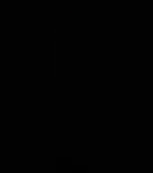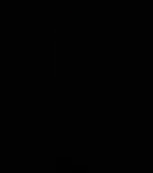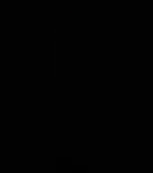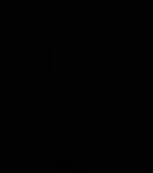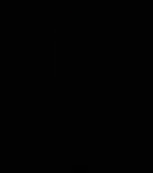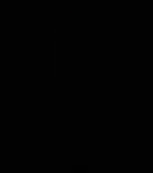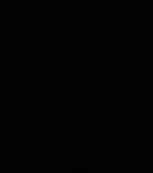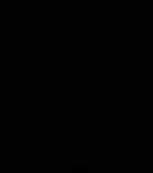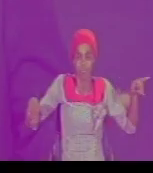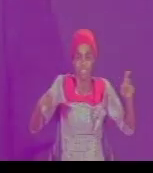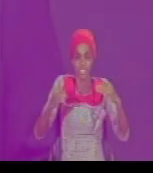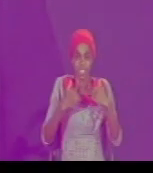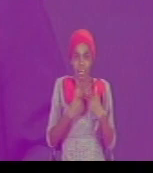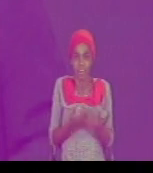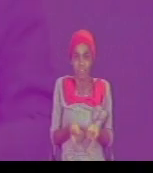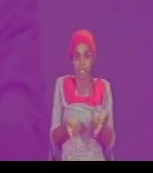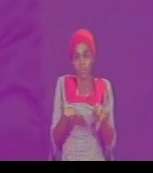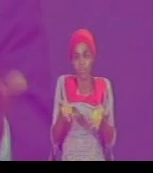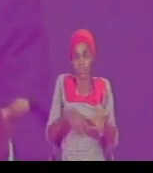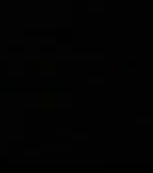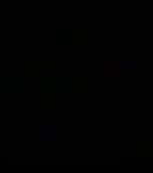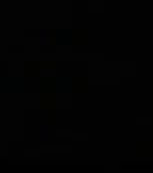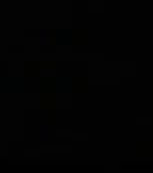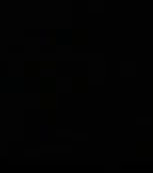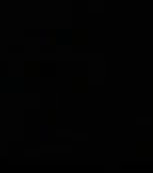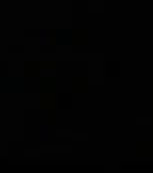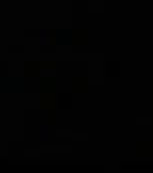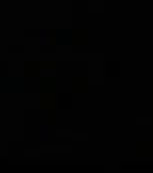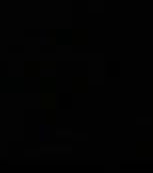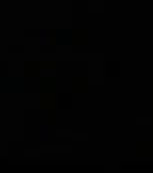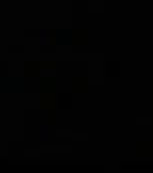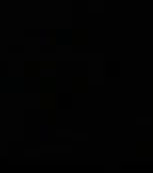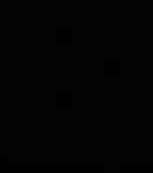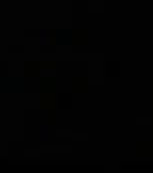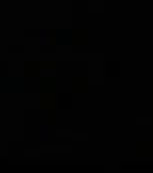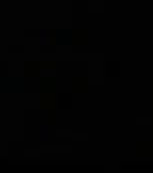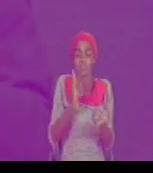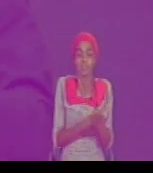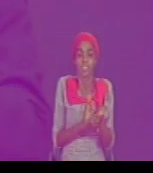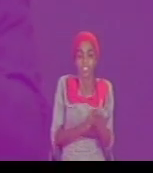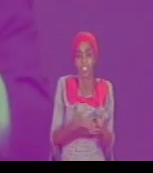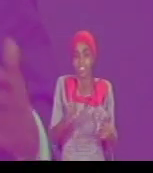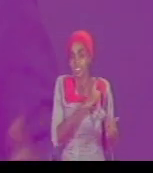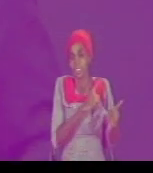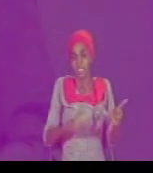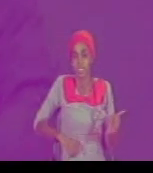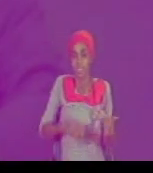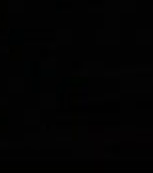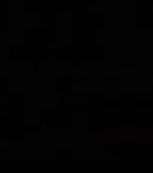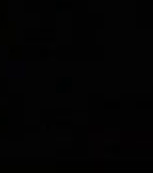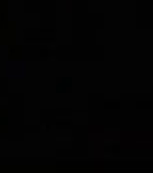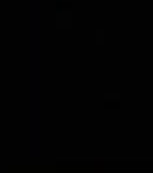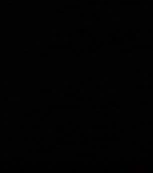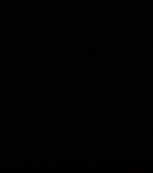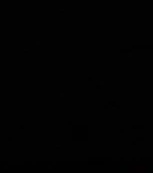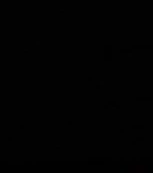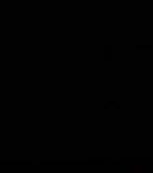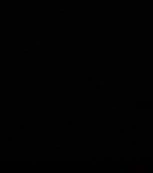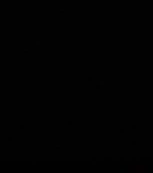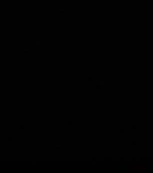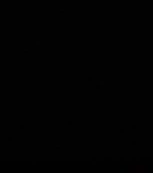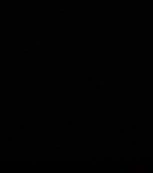rejoicing. They're just relaxing, and their frustrations, and